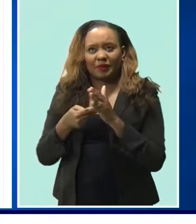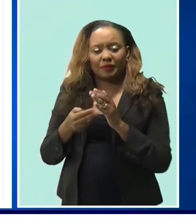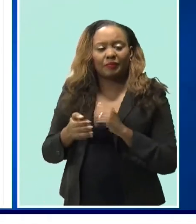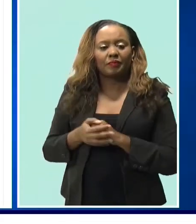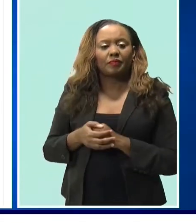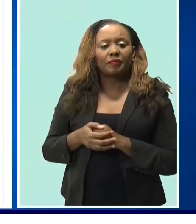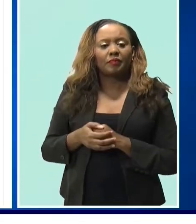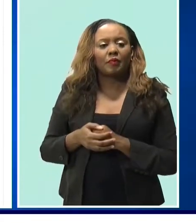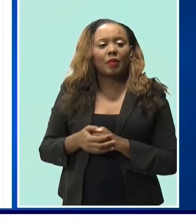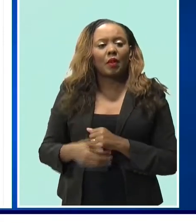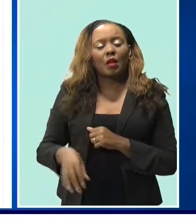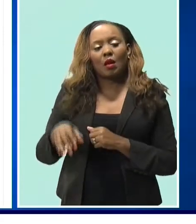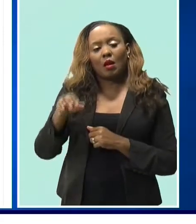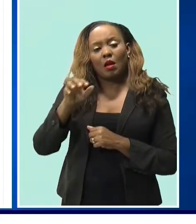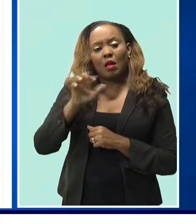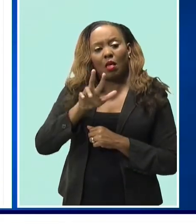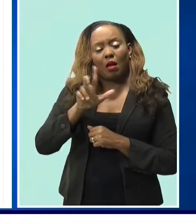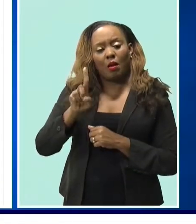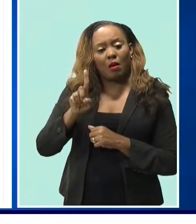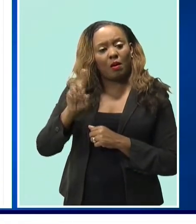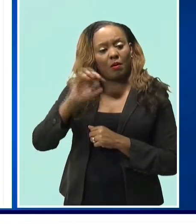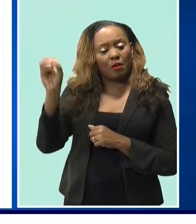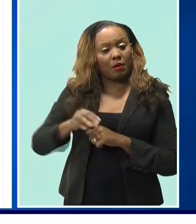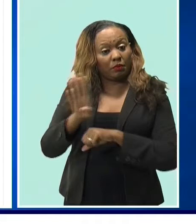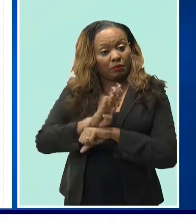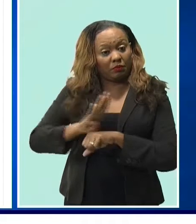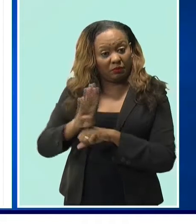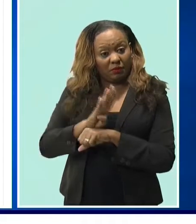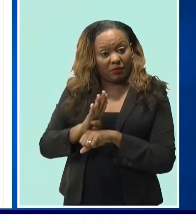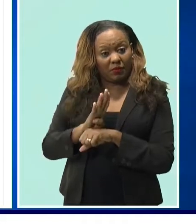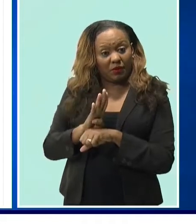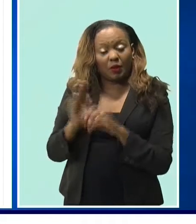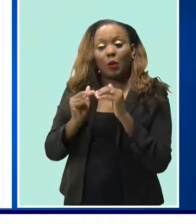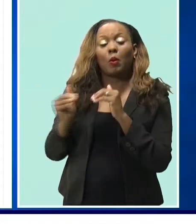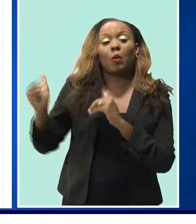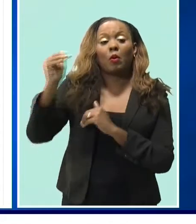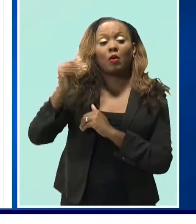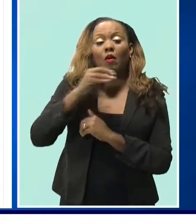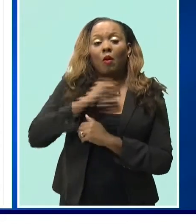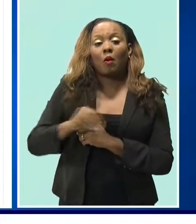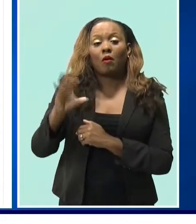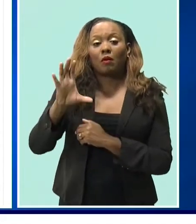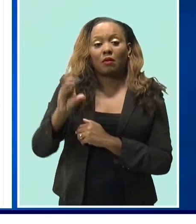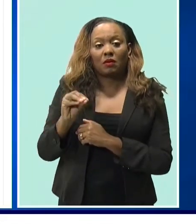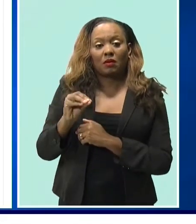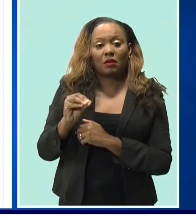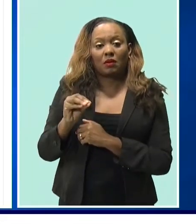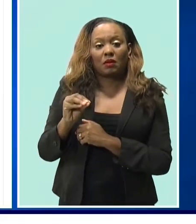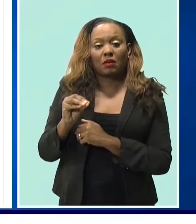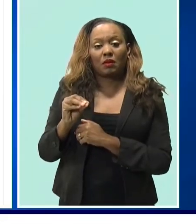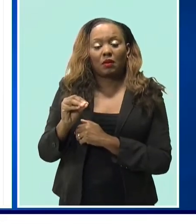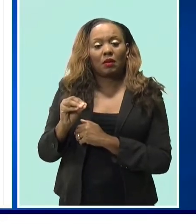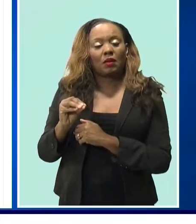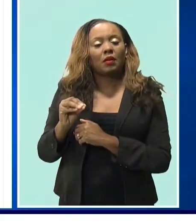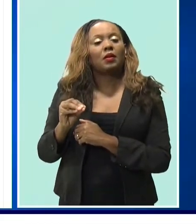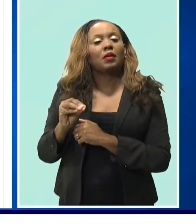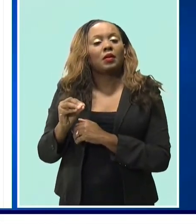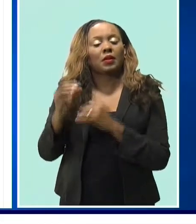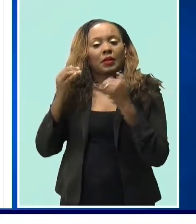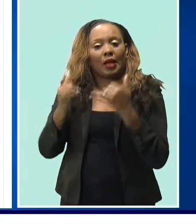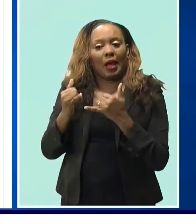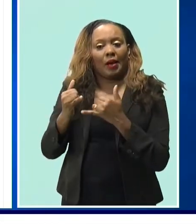although 31% of the population of Barbados is over 50 years, we have seen 68% of